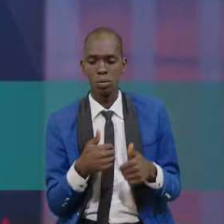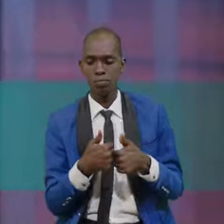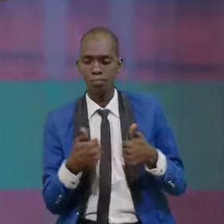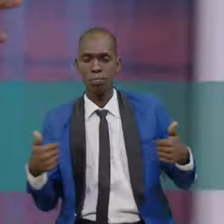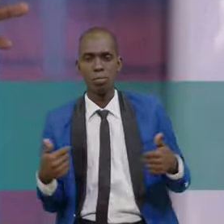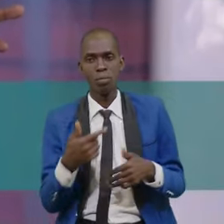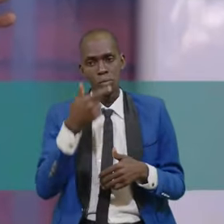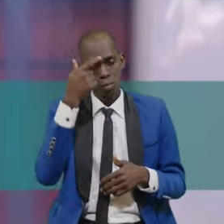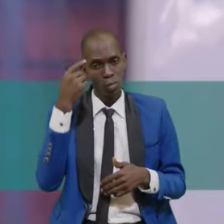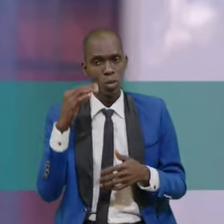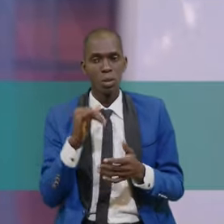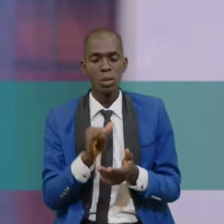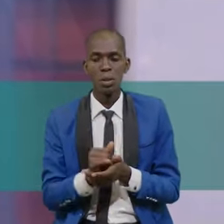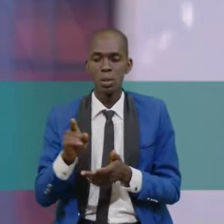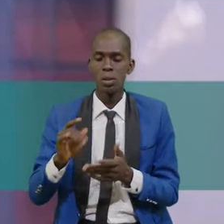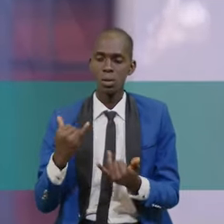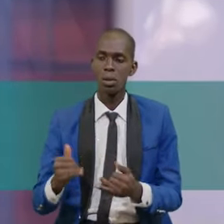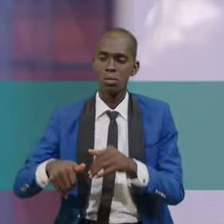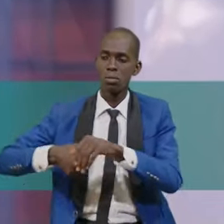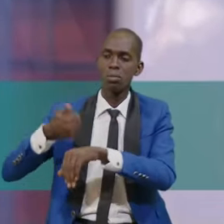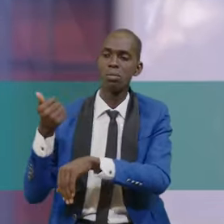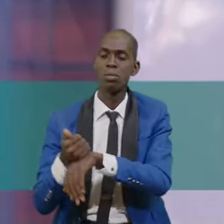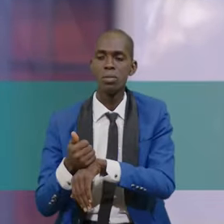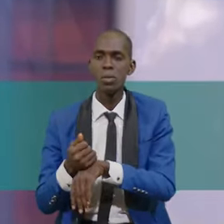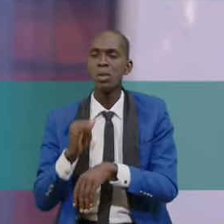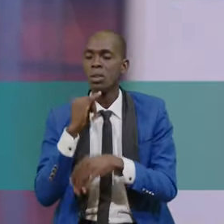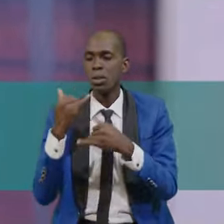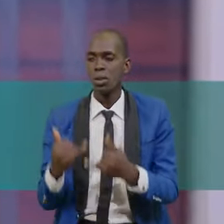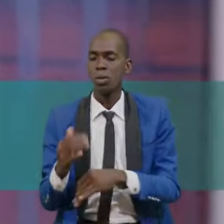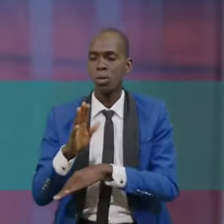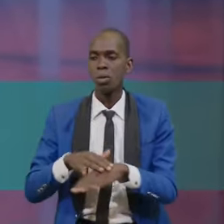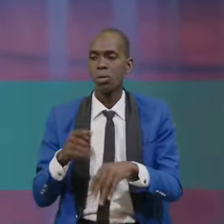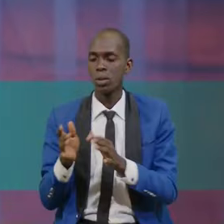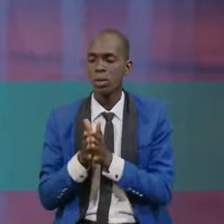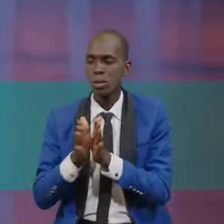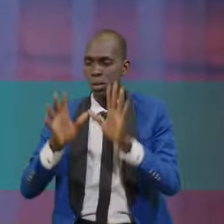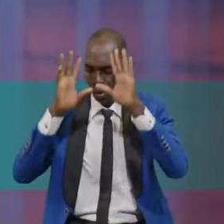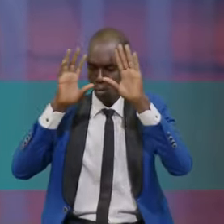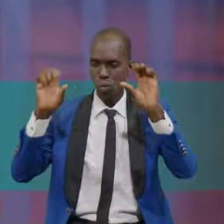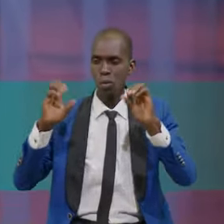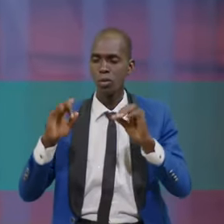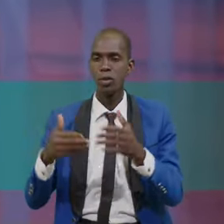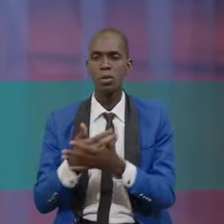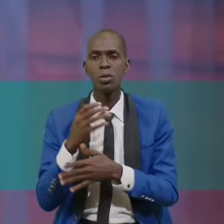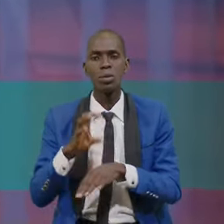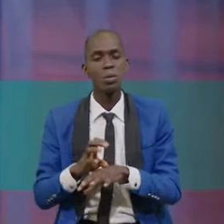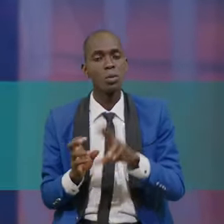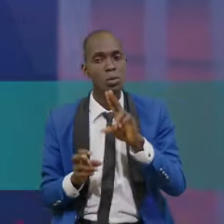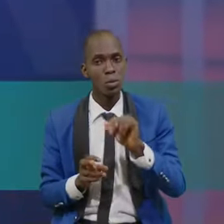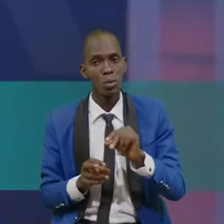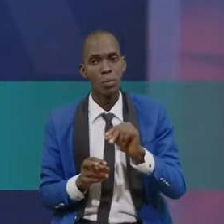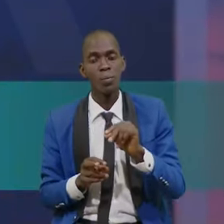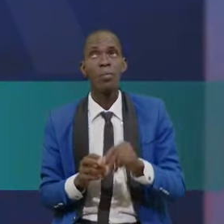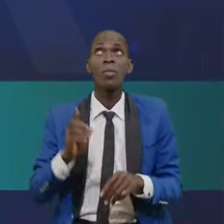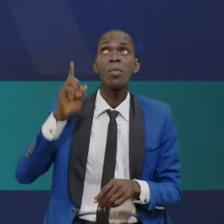now a founder. He is a general overseer. He is an apostle. No, he, the